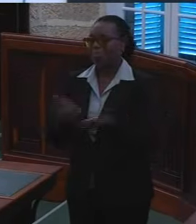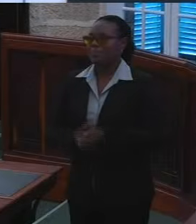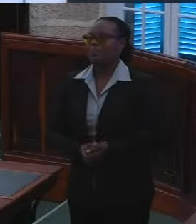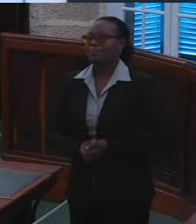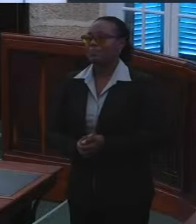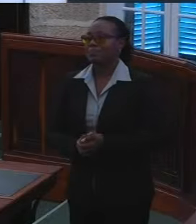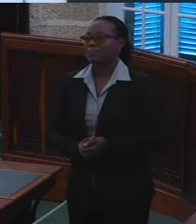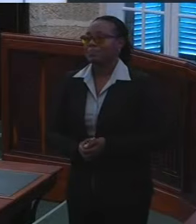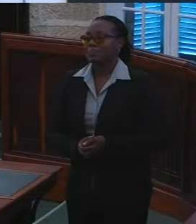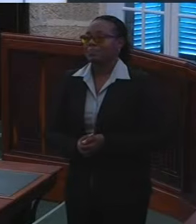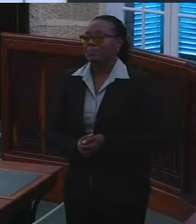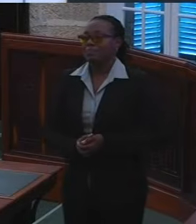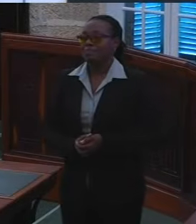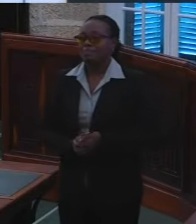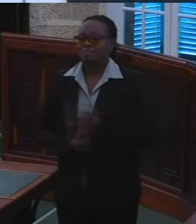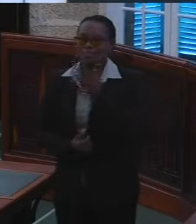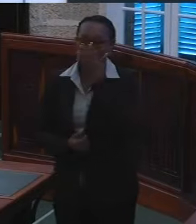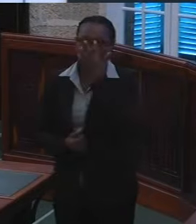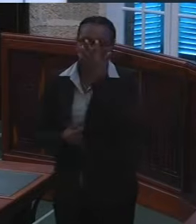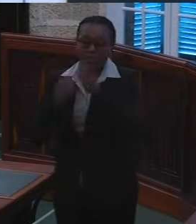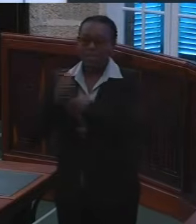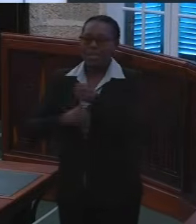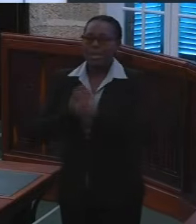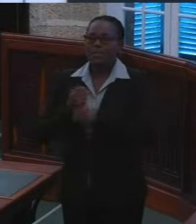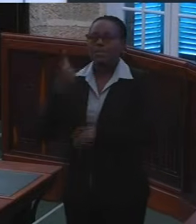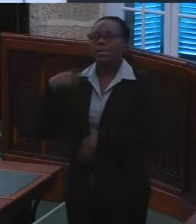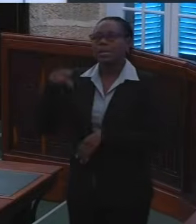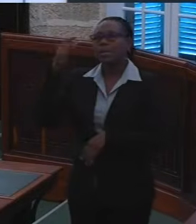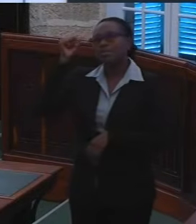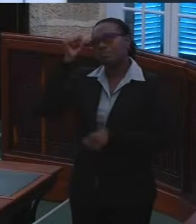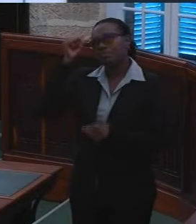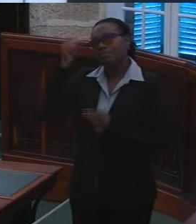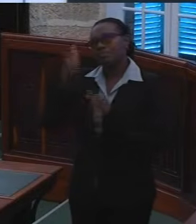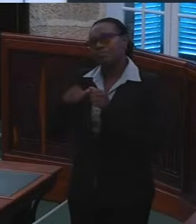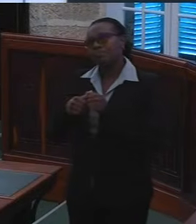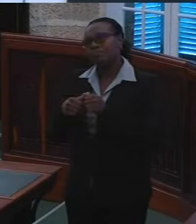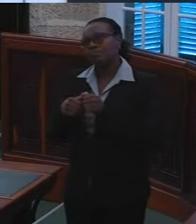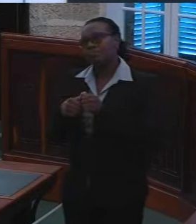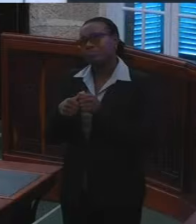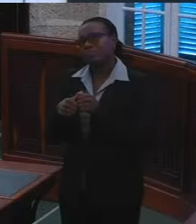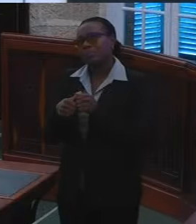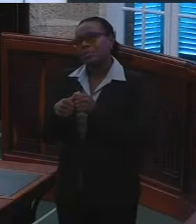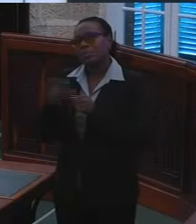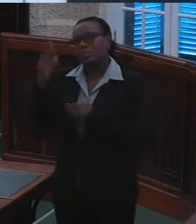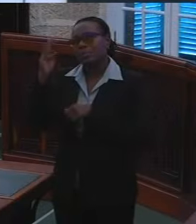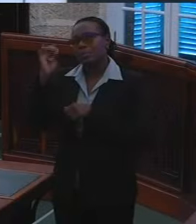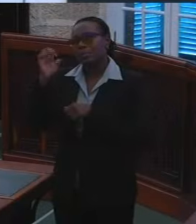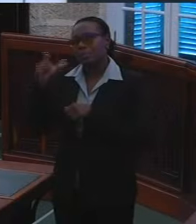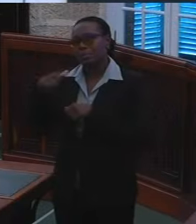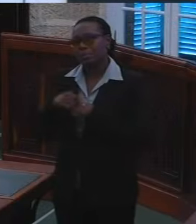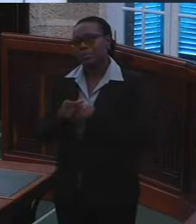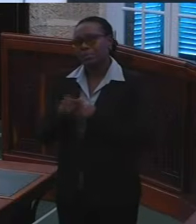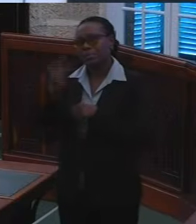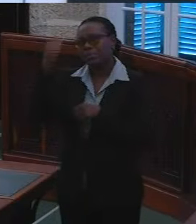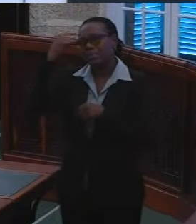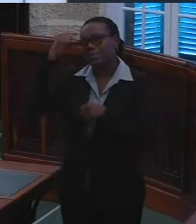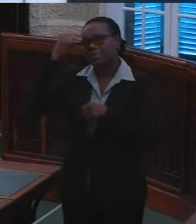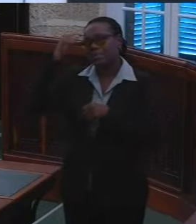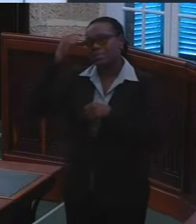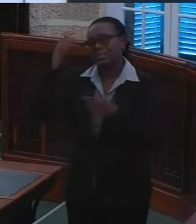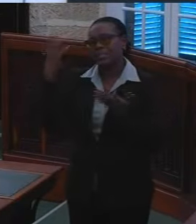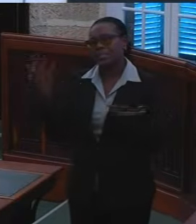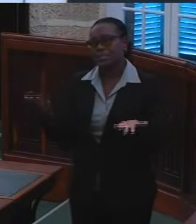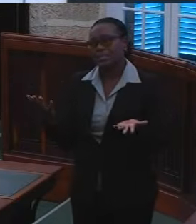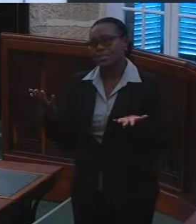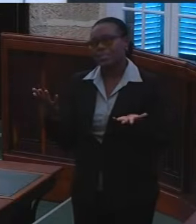Last night when I was reflecting on this bill on my drive home, a number of things came to my mind. But